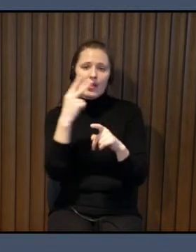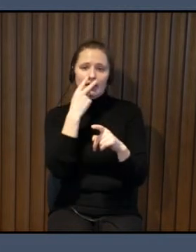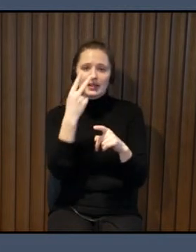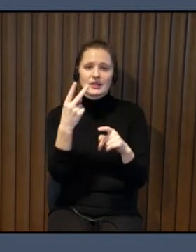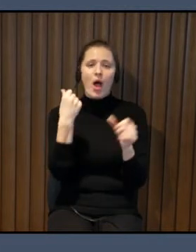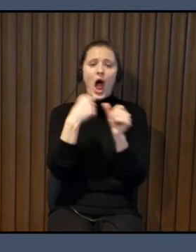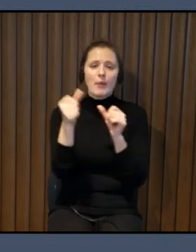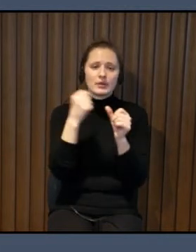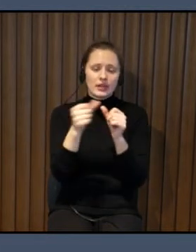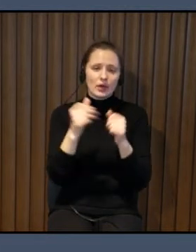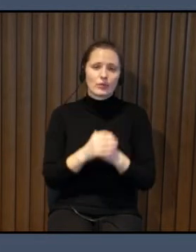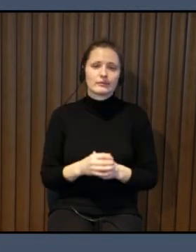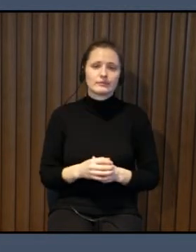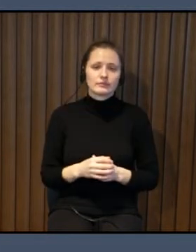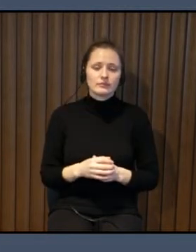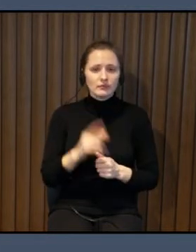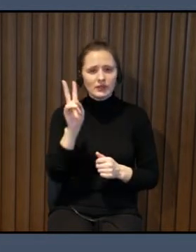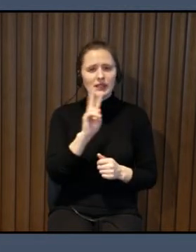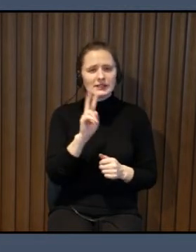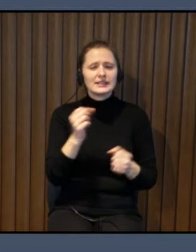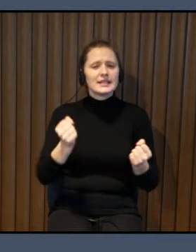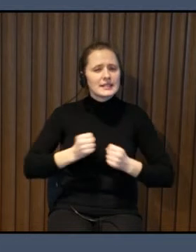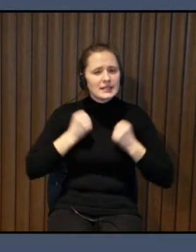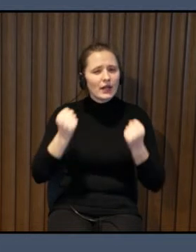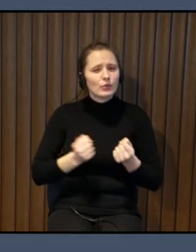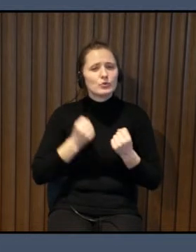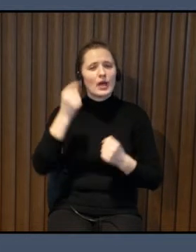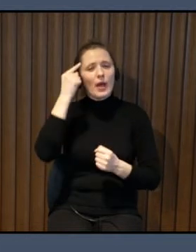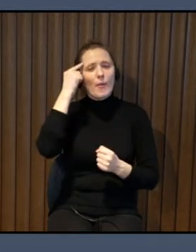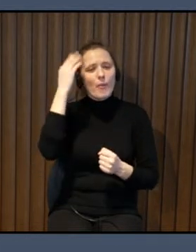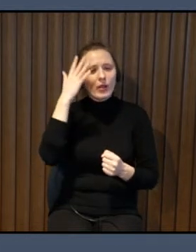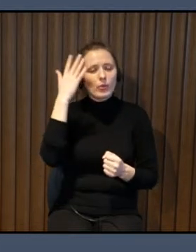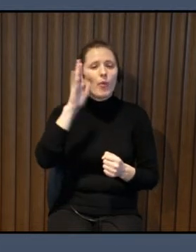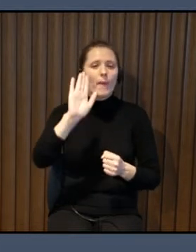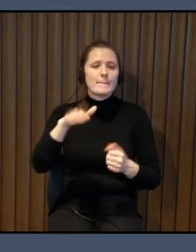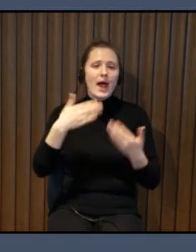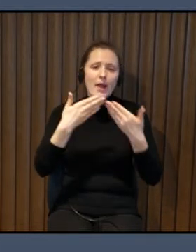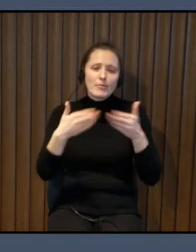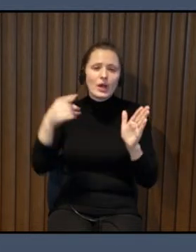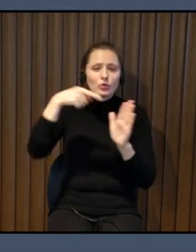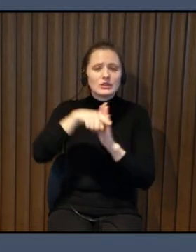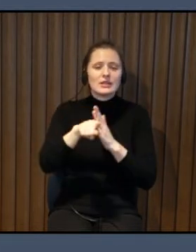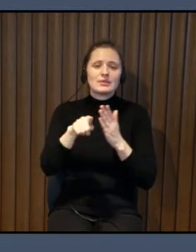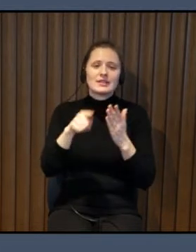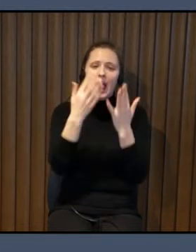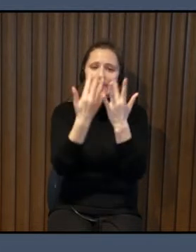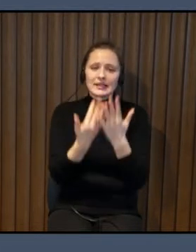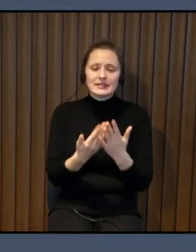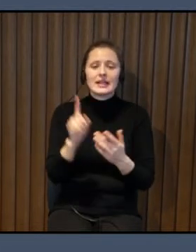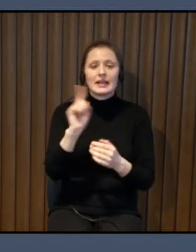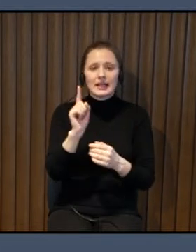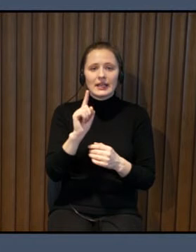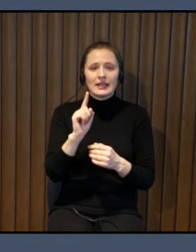time. In the other picture to the right, you can see a pharmacy. They